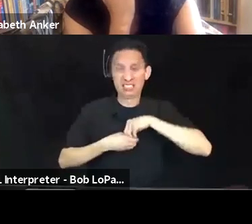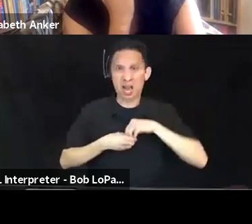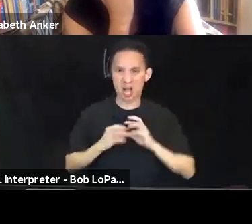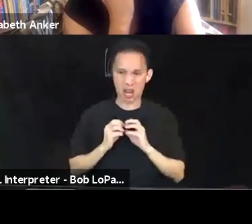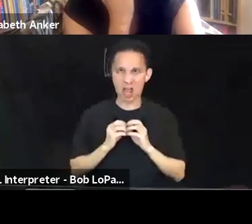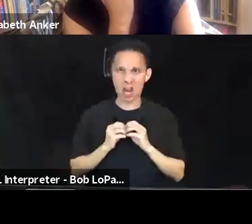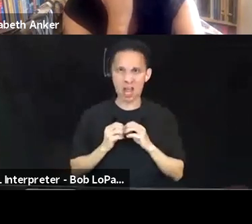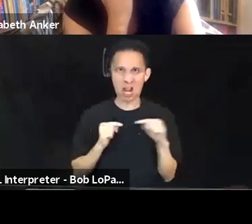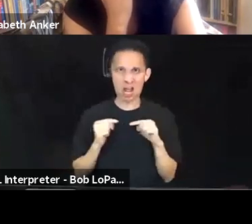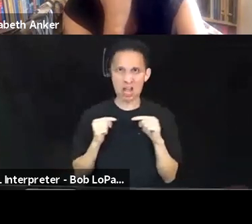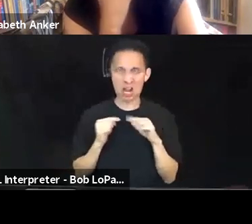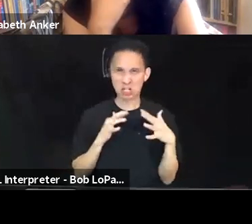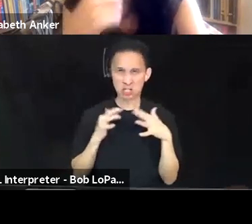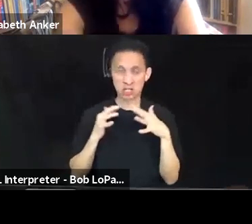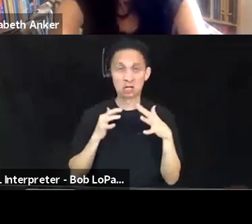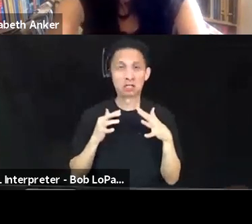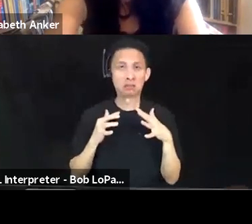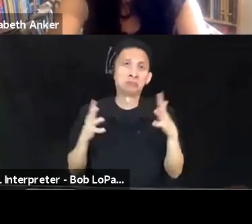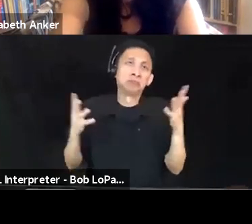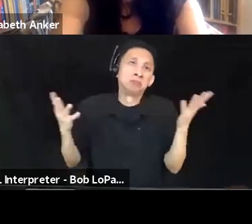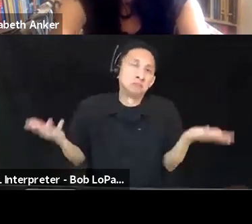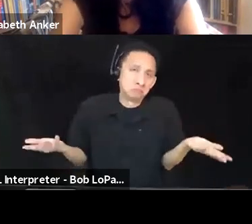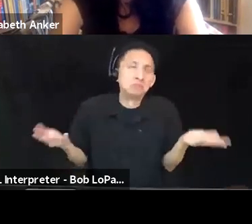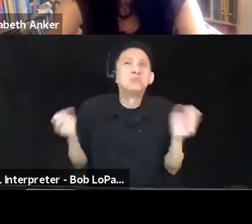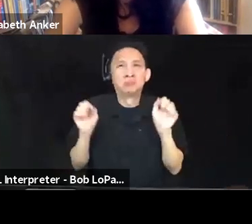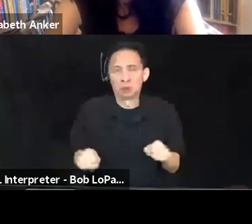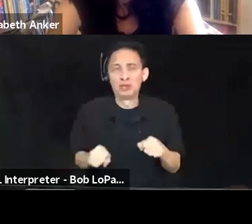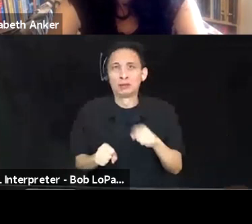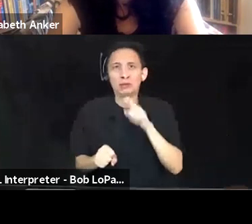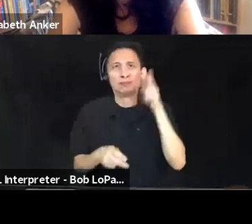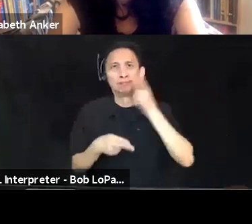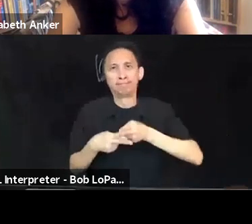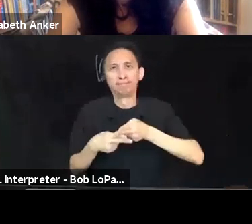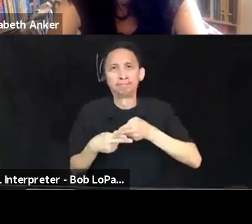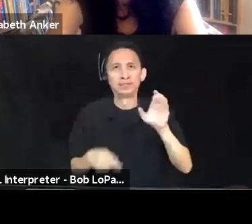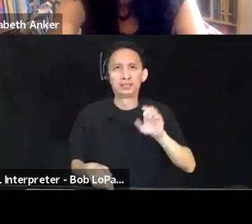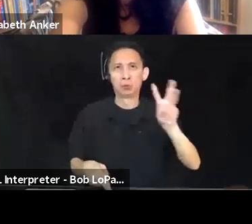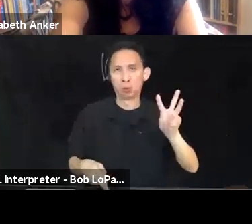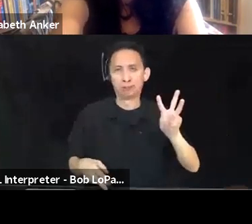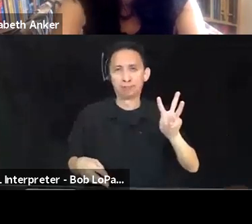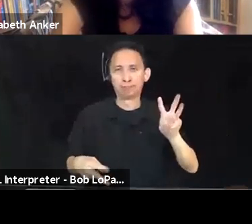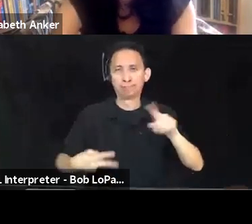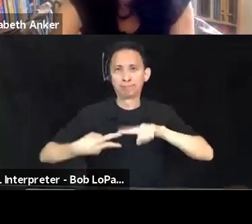then we can talk of a civil war. It's a war at home.